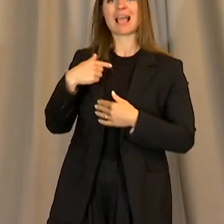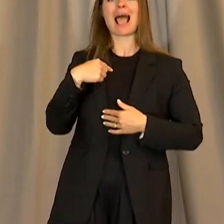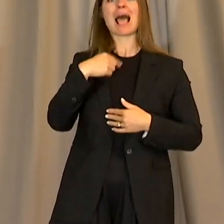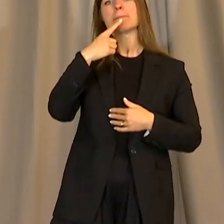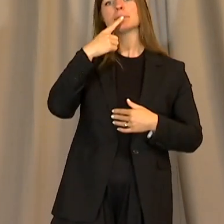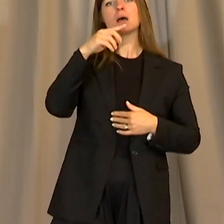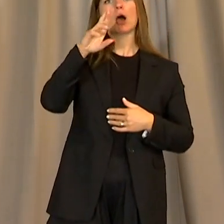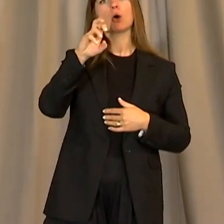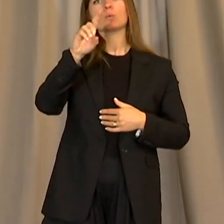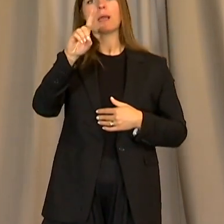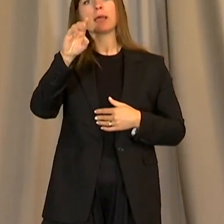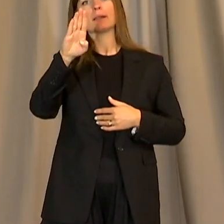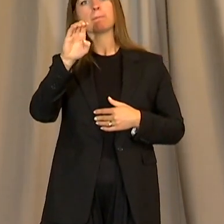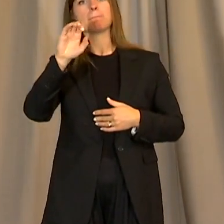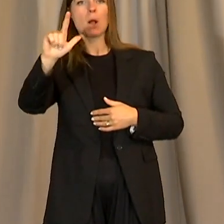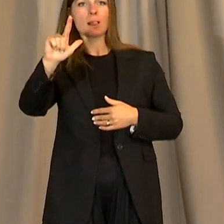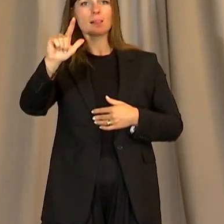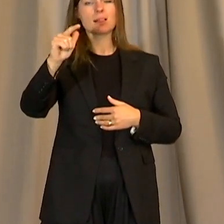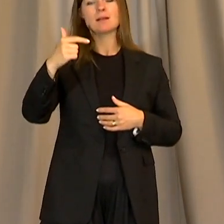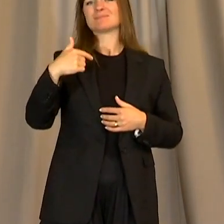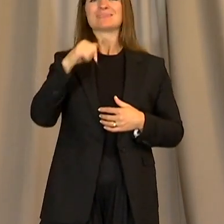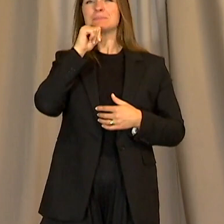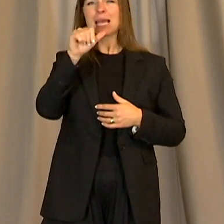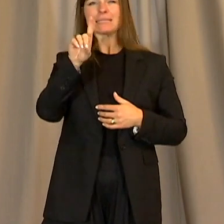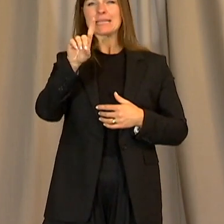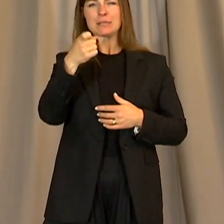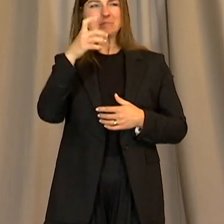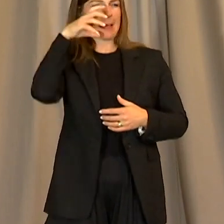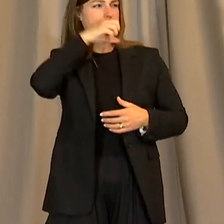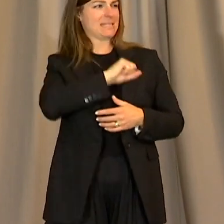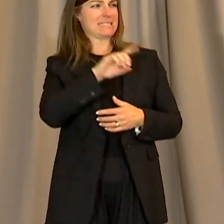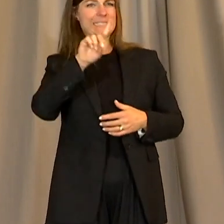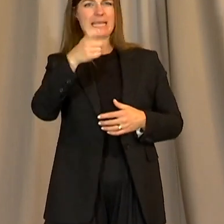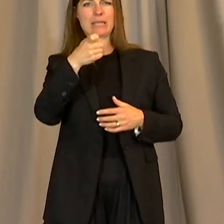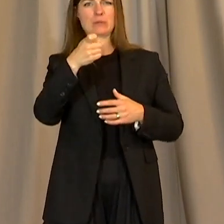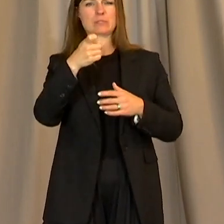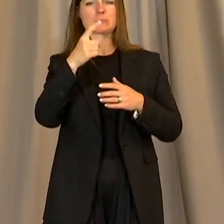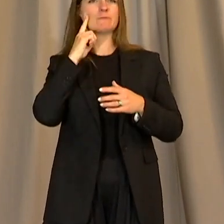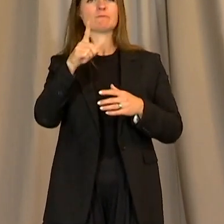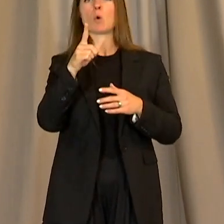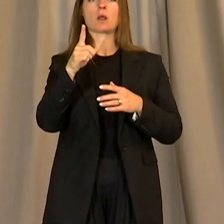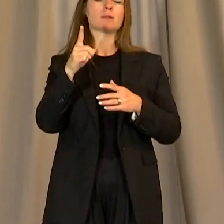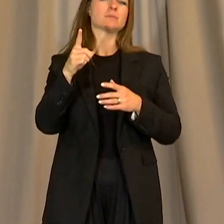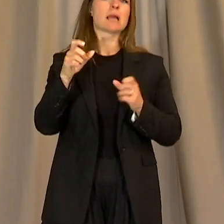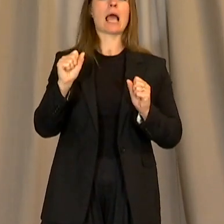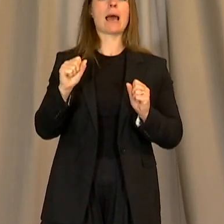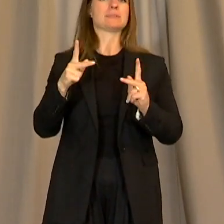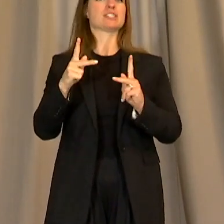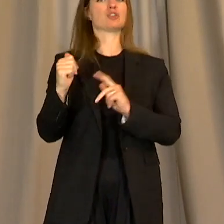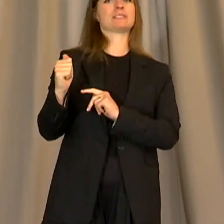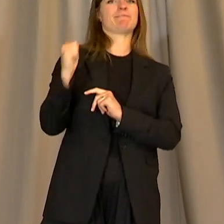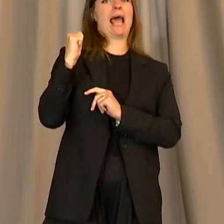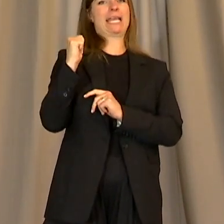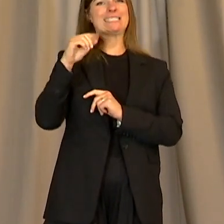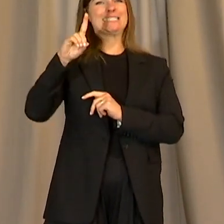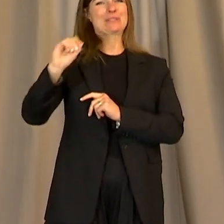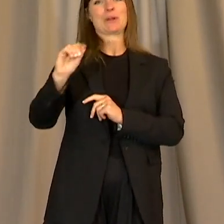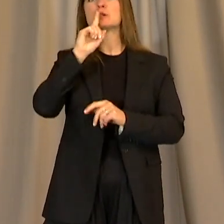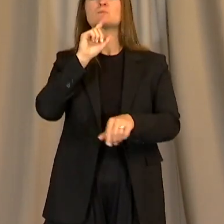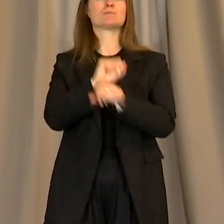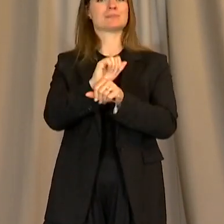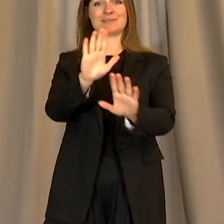I think I was not diagnosed. I missed the diagnosis on oppositional defiance disorder because I literally did